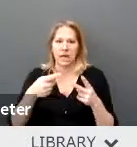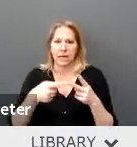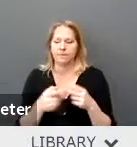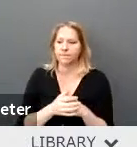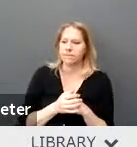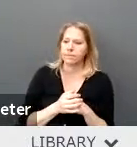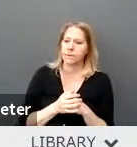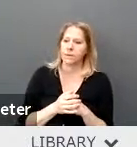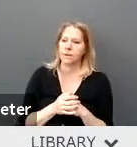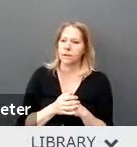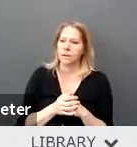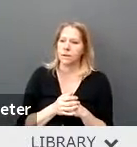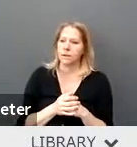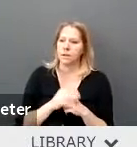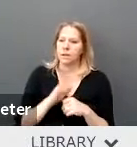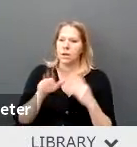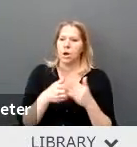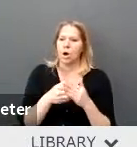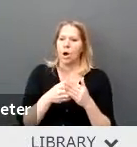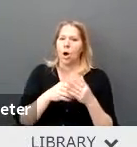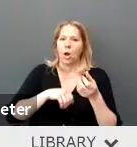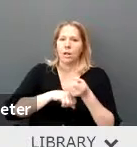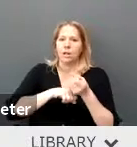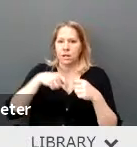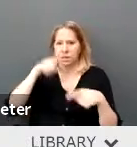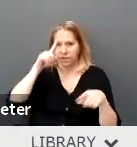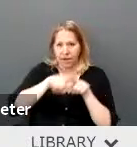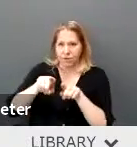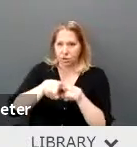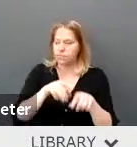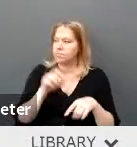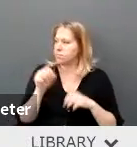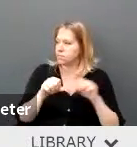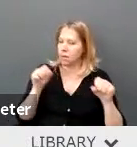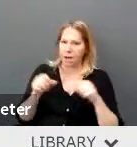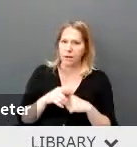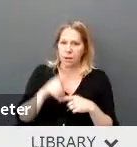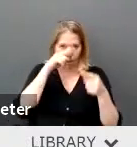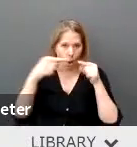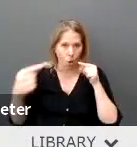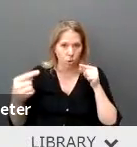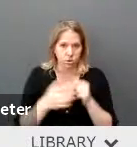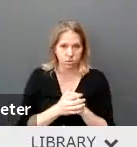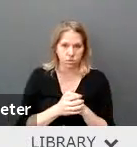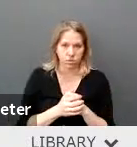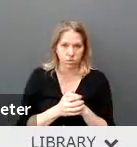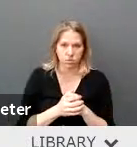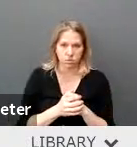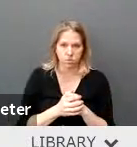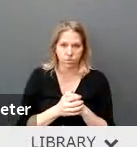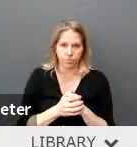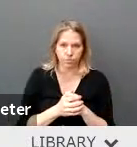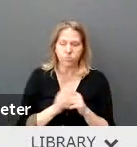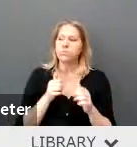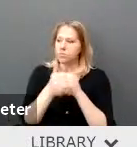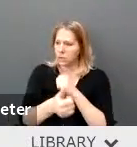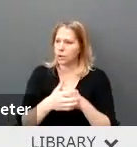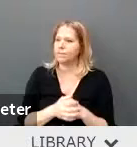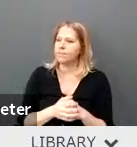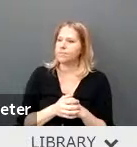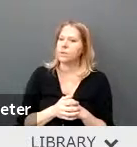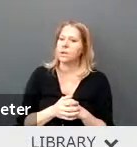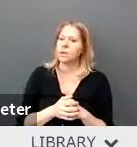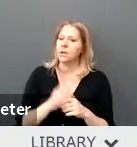Second. All in favor? Aye. All opposed? Motion